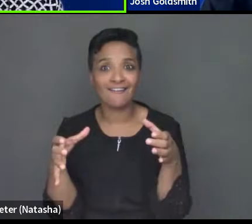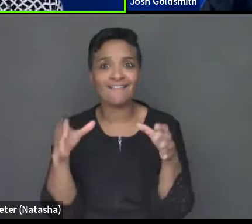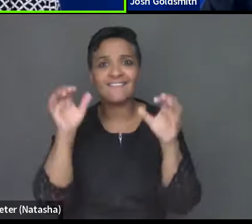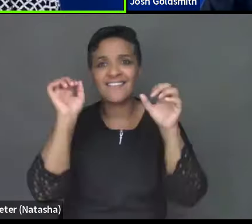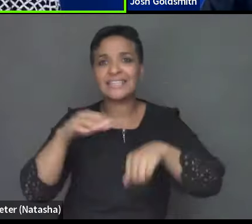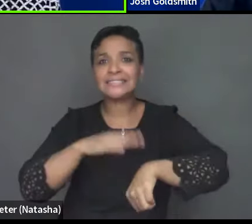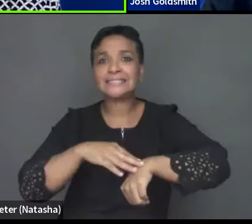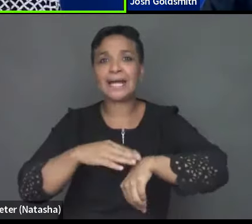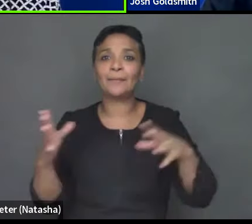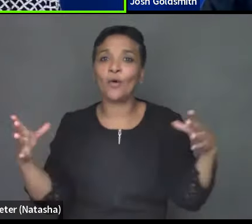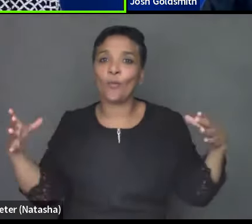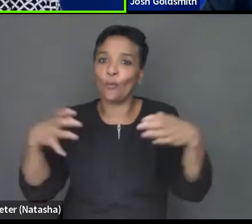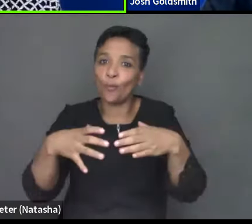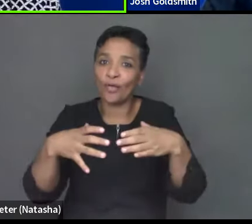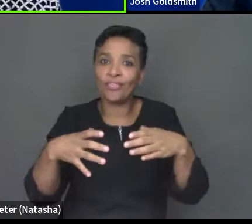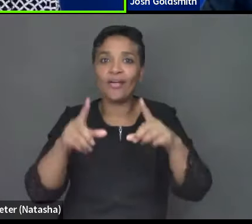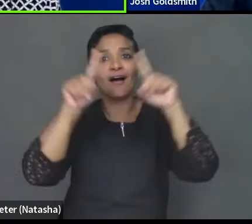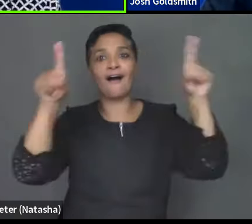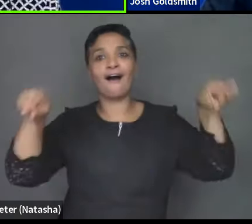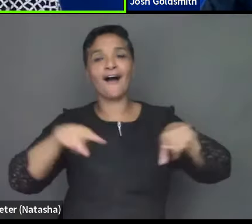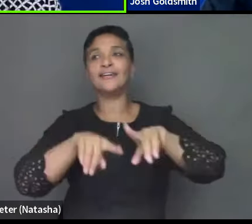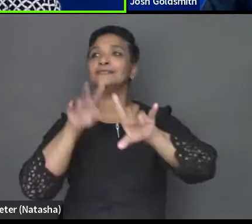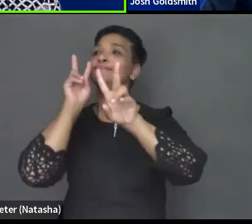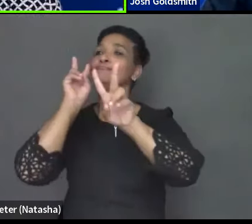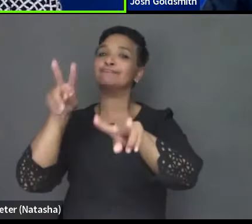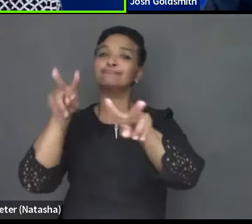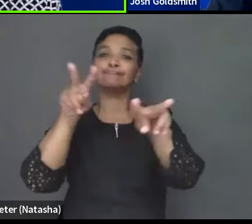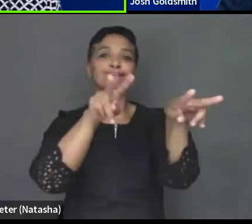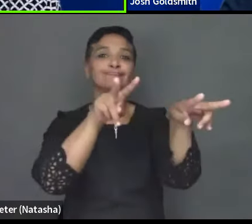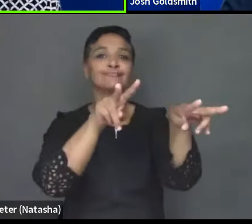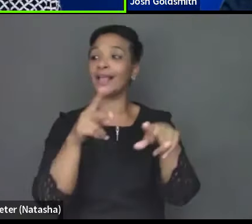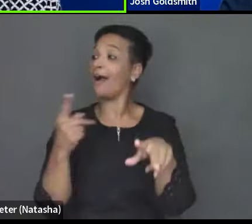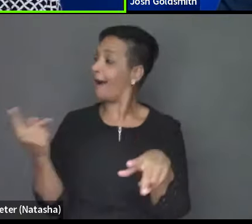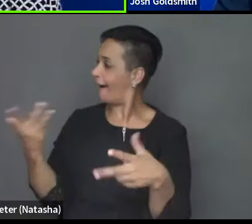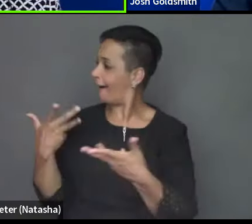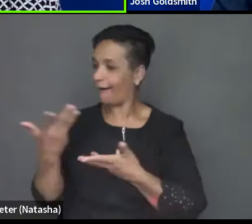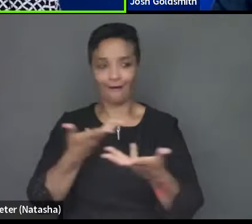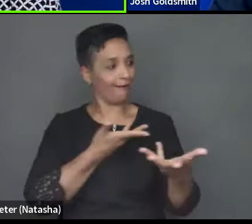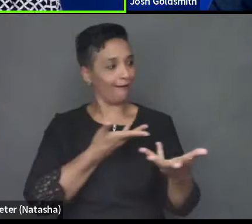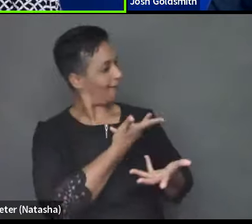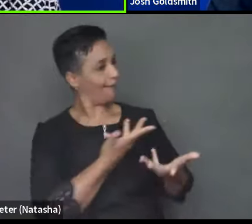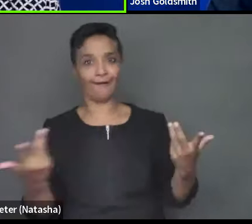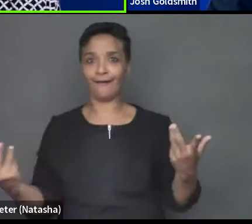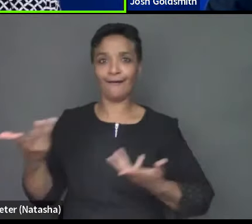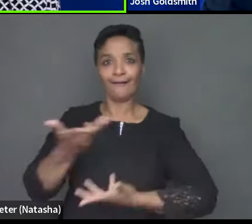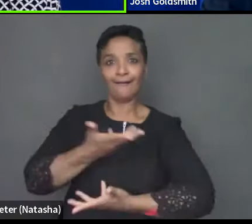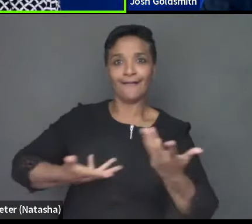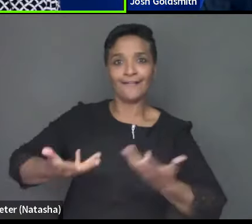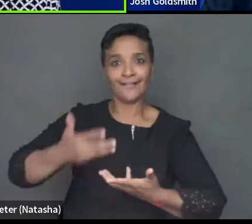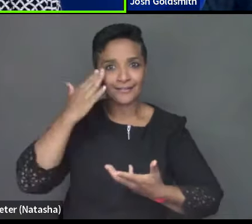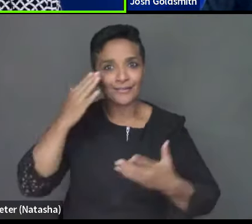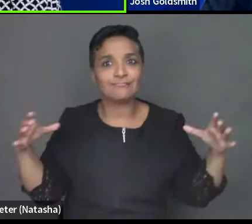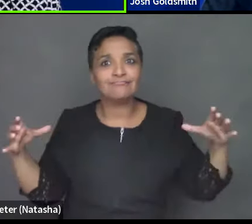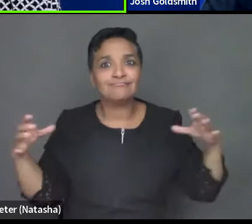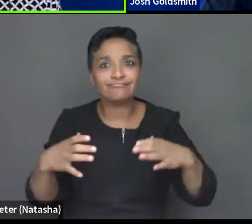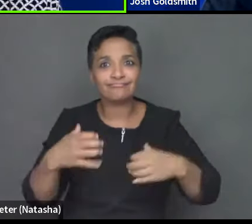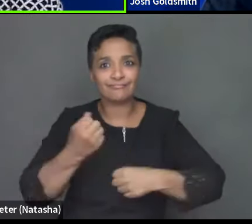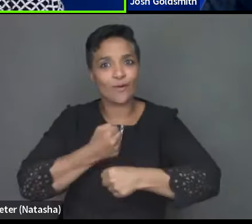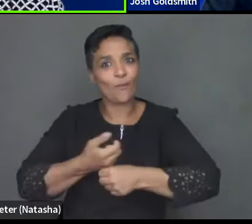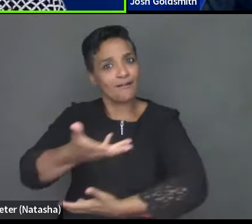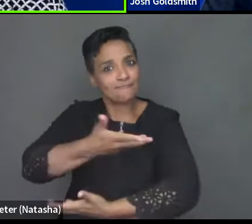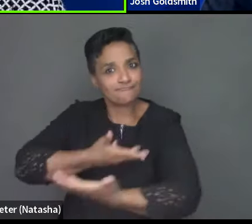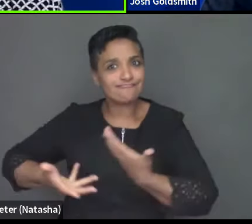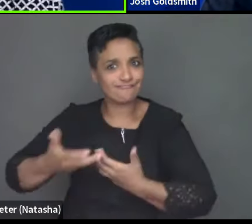time and watch one of the presentations together. And then, maybe do a little co-working together afterwards